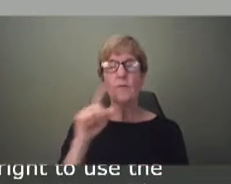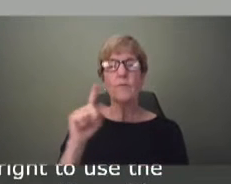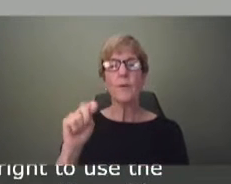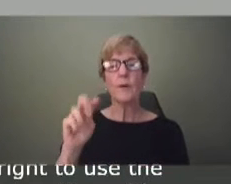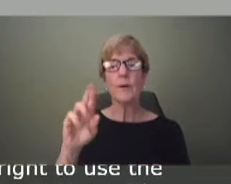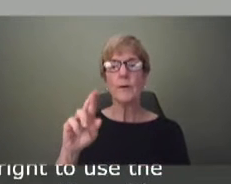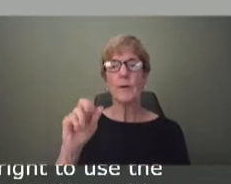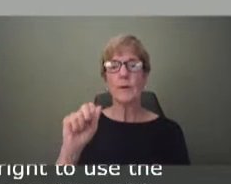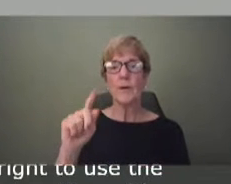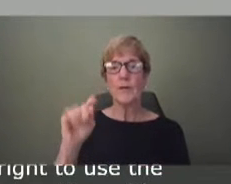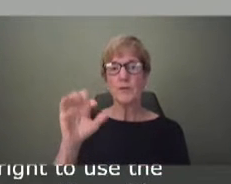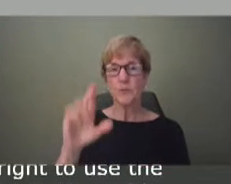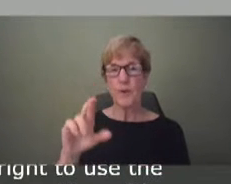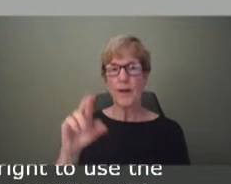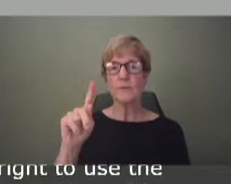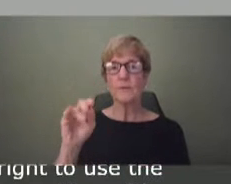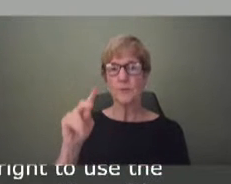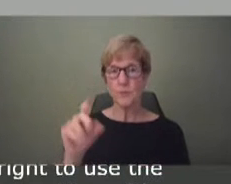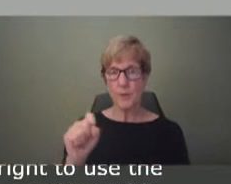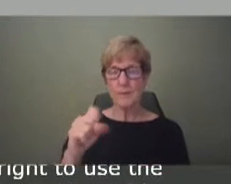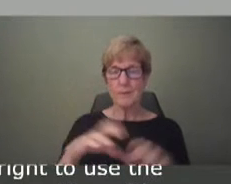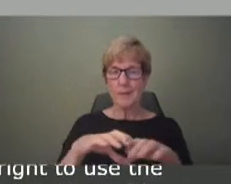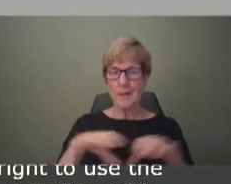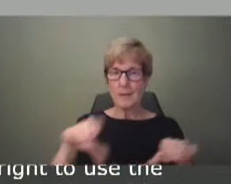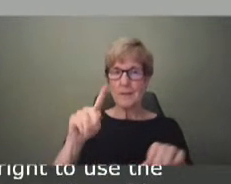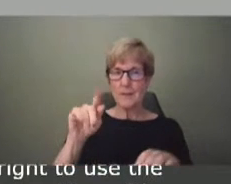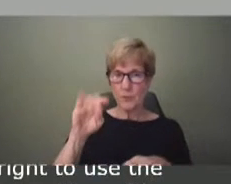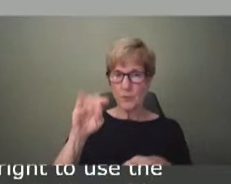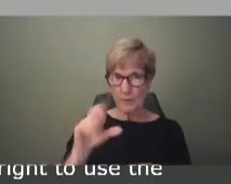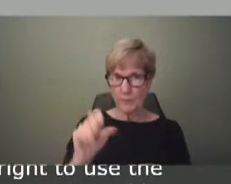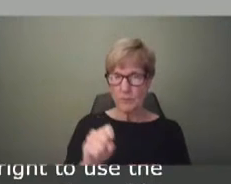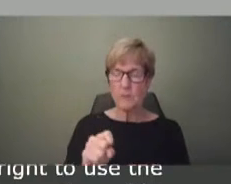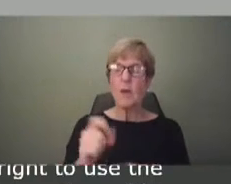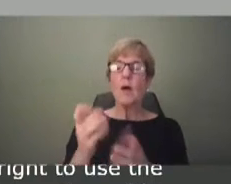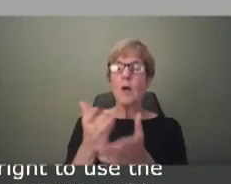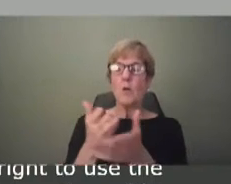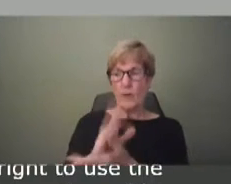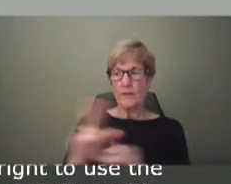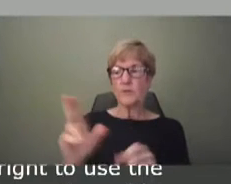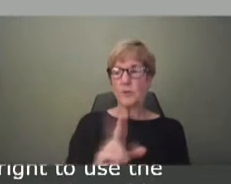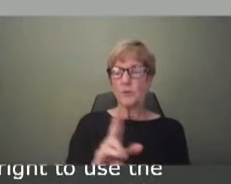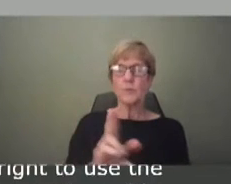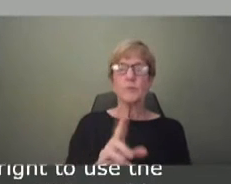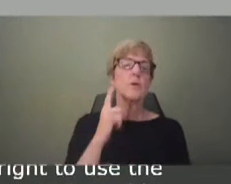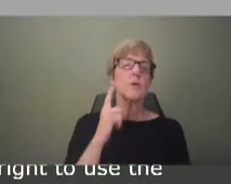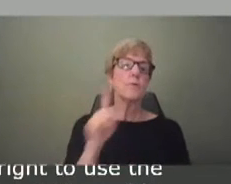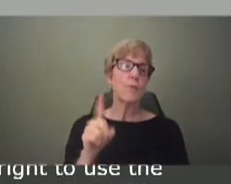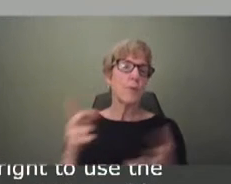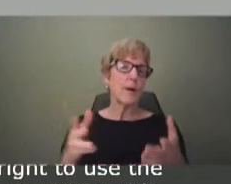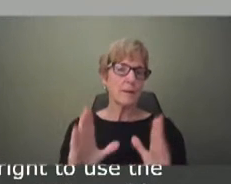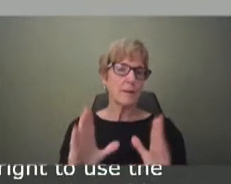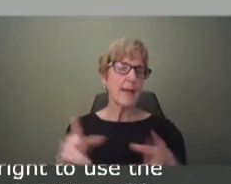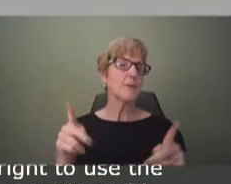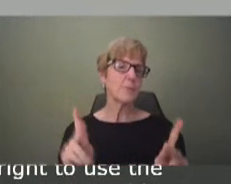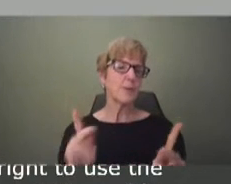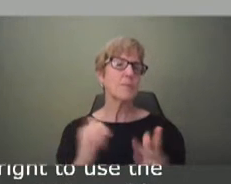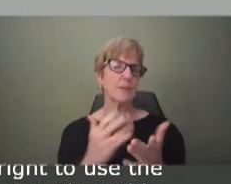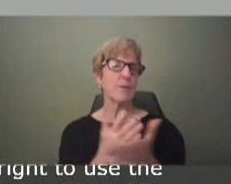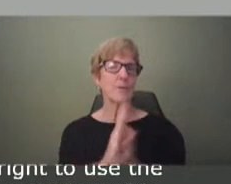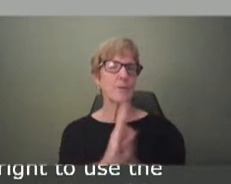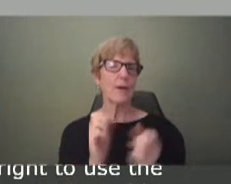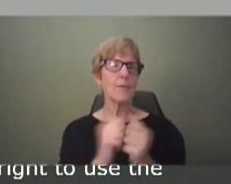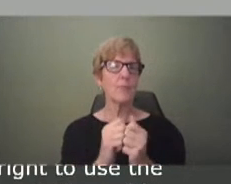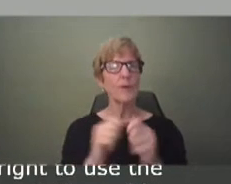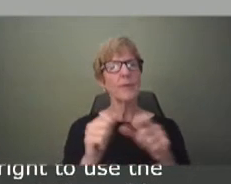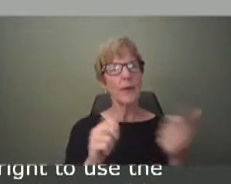accompanying trailers uh additionally petitioner reserves the right to use the site for uh uses allowed or permitted by right together with accessory uses in